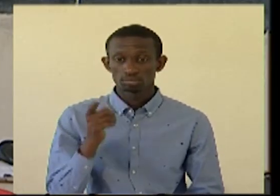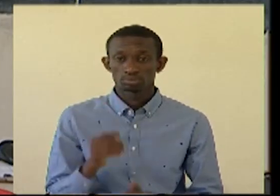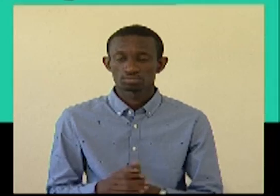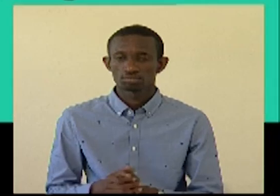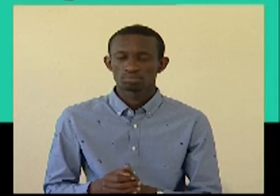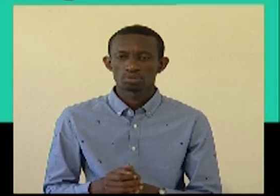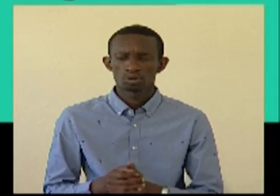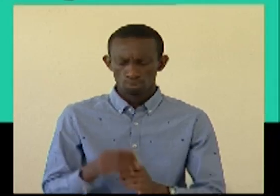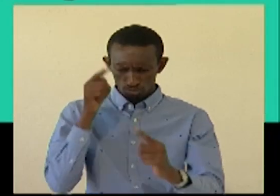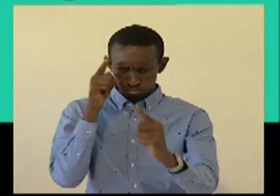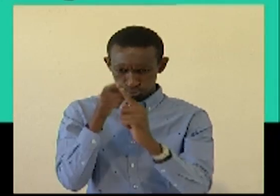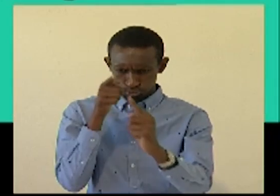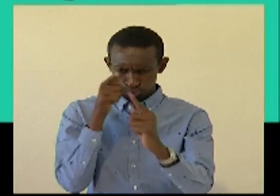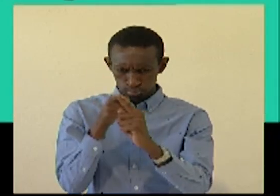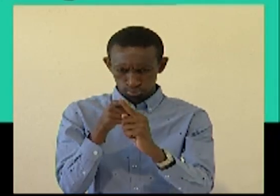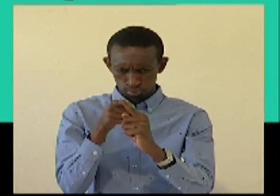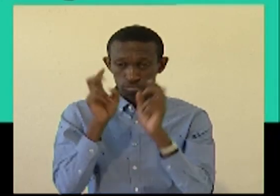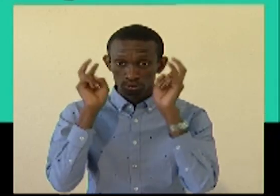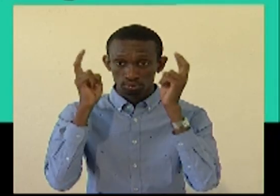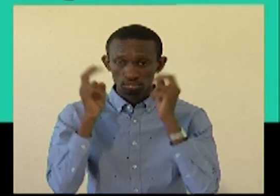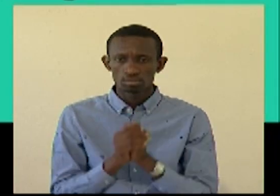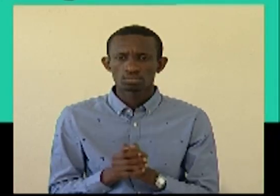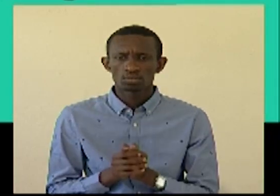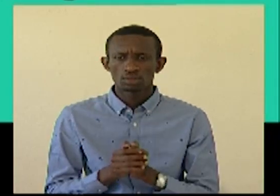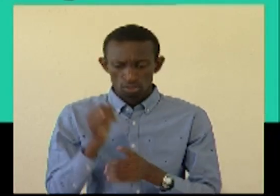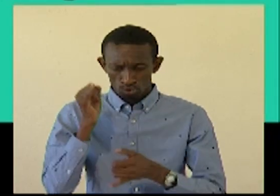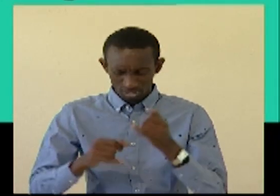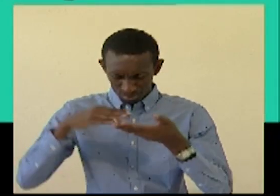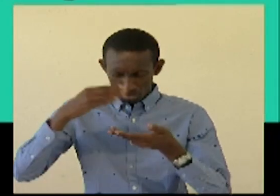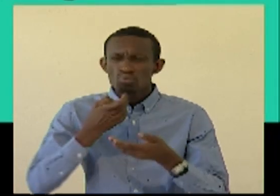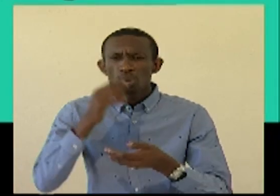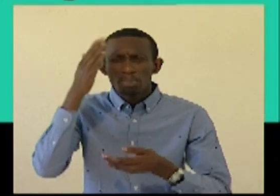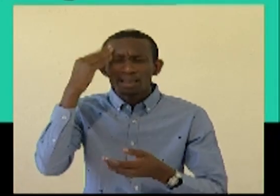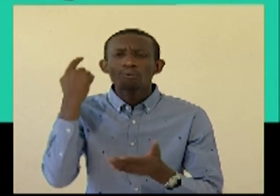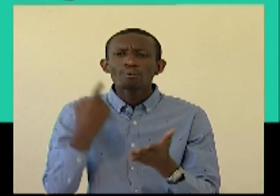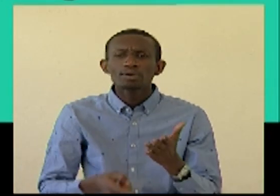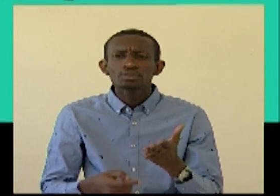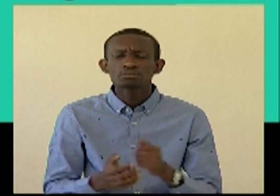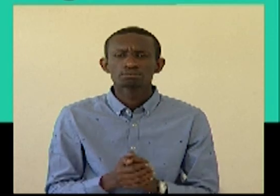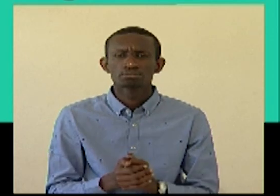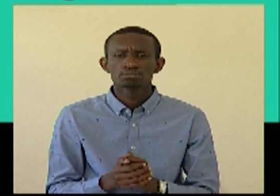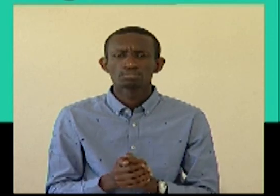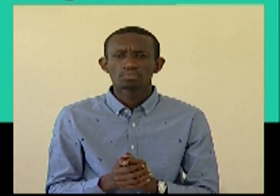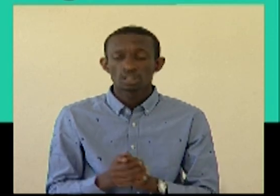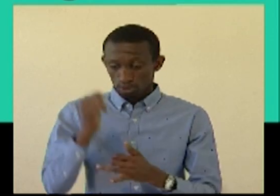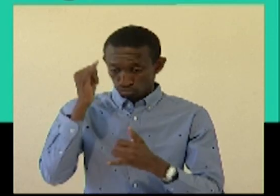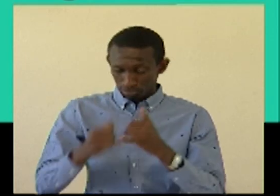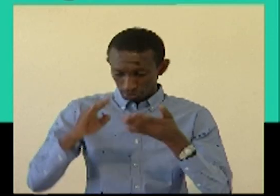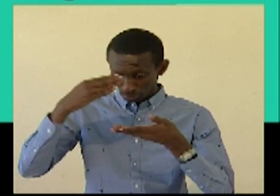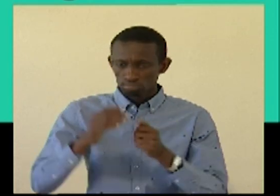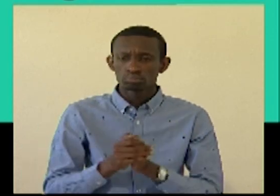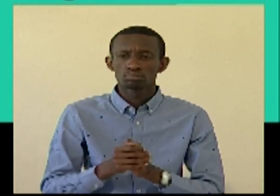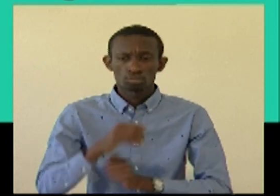the objectives, what we should know at the end of this lesson. At the end of this lesson,